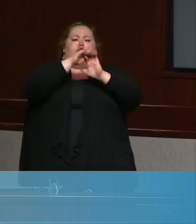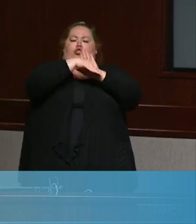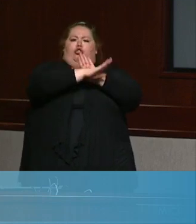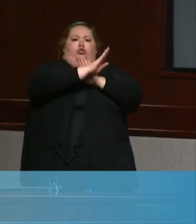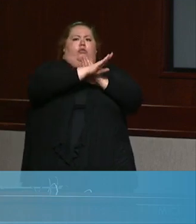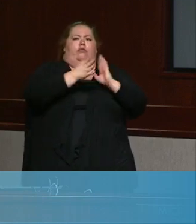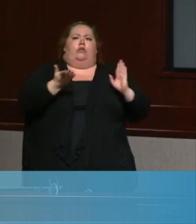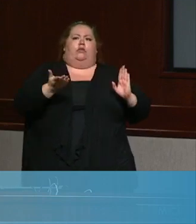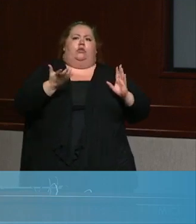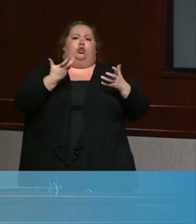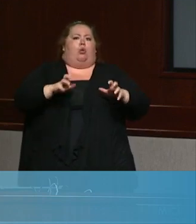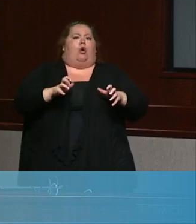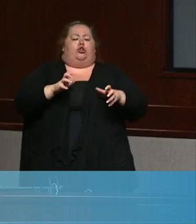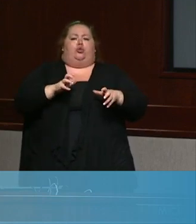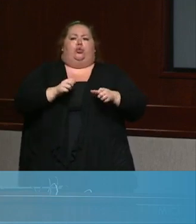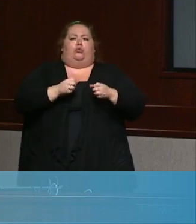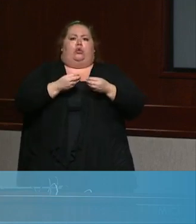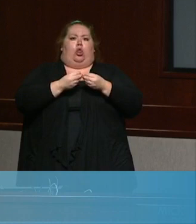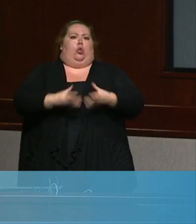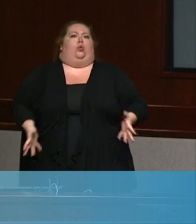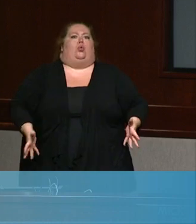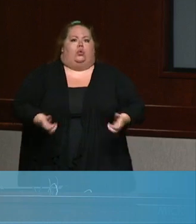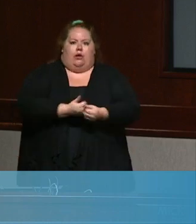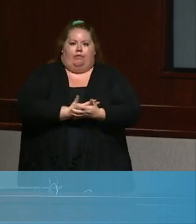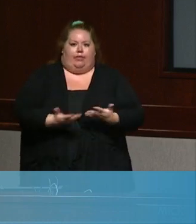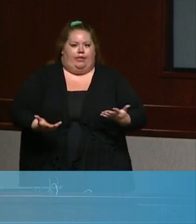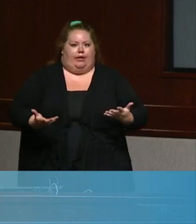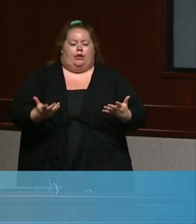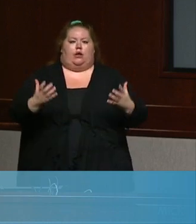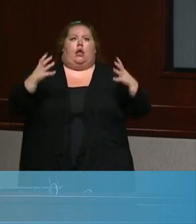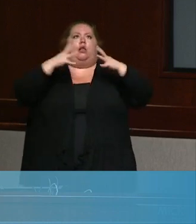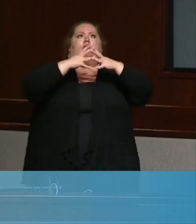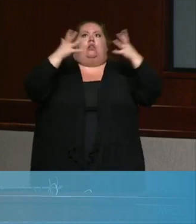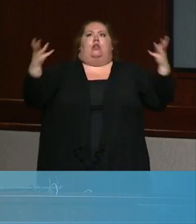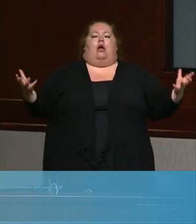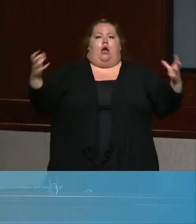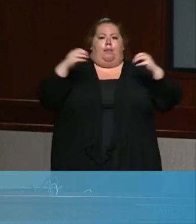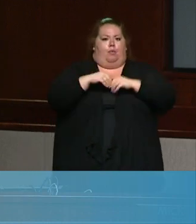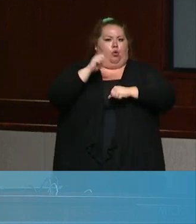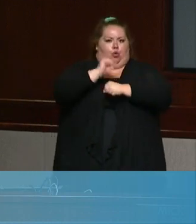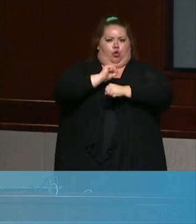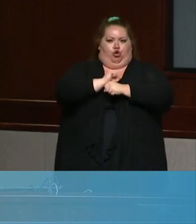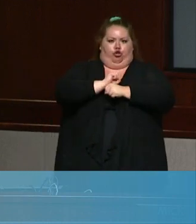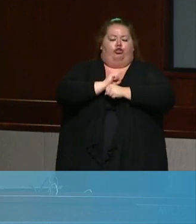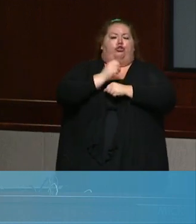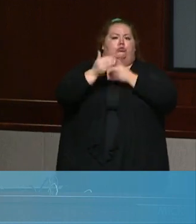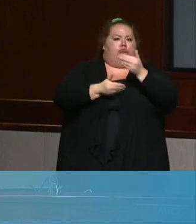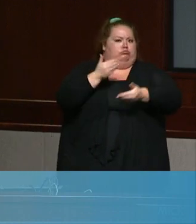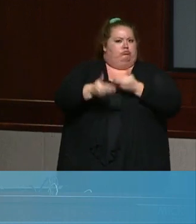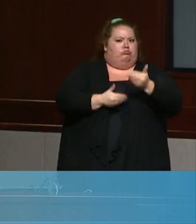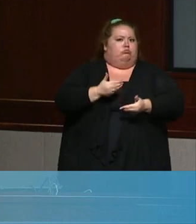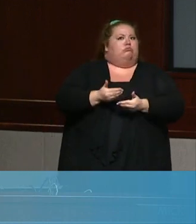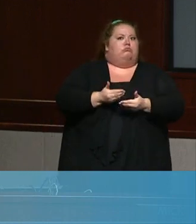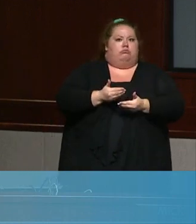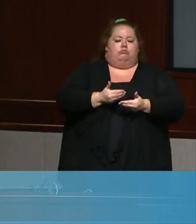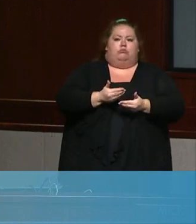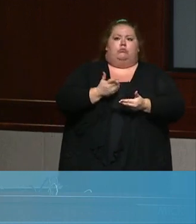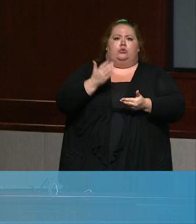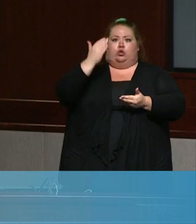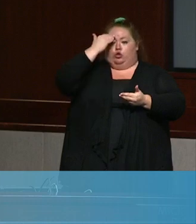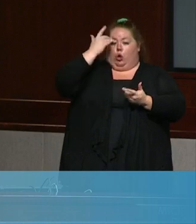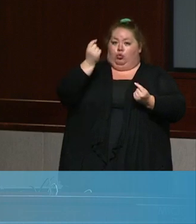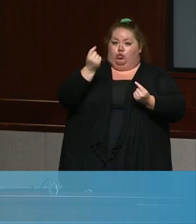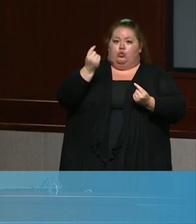the progress, but we have more work to do. We have more heavy lifting to do. And we know what we need to do, but we just can't forget about